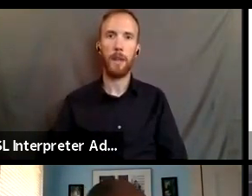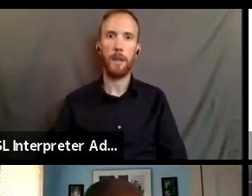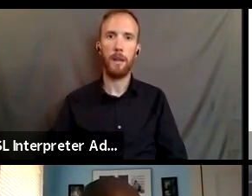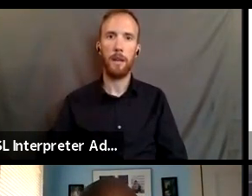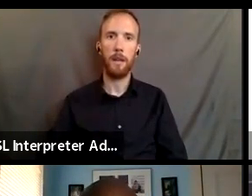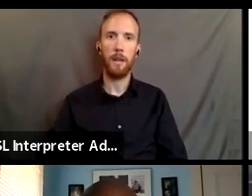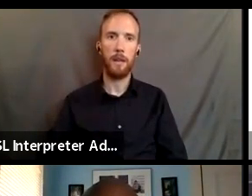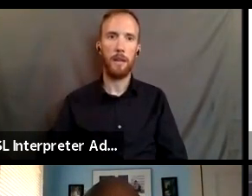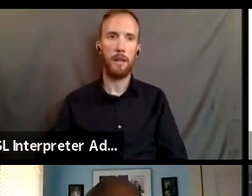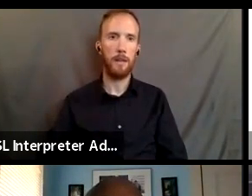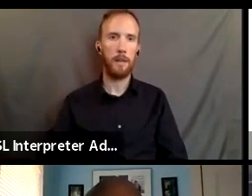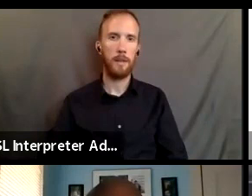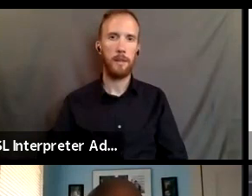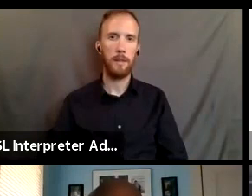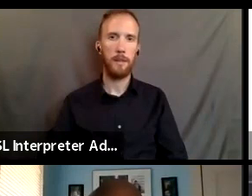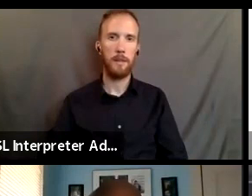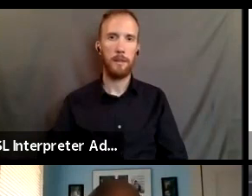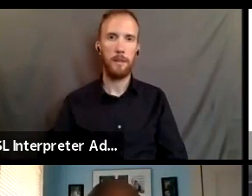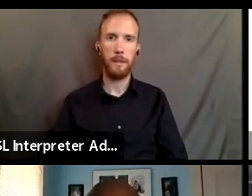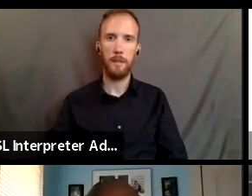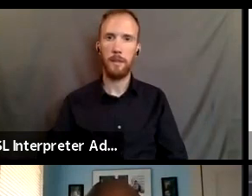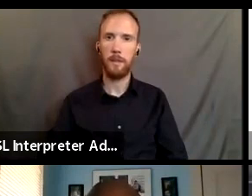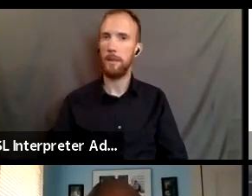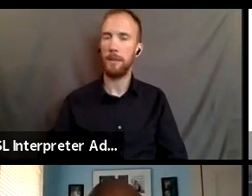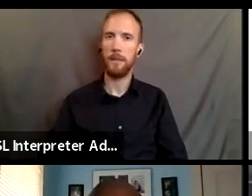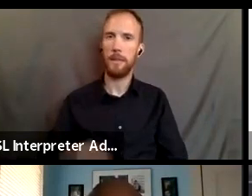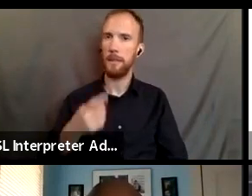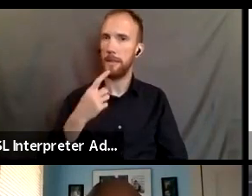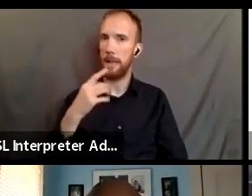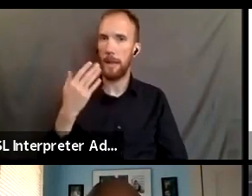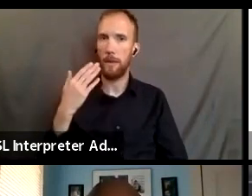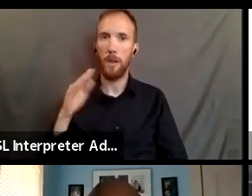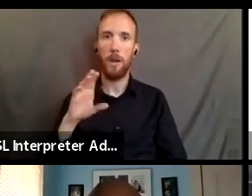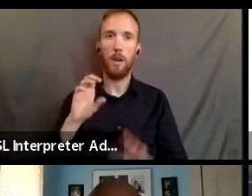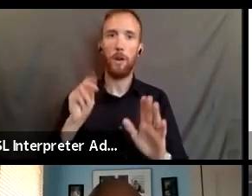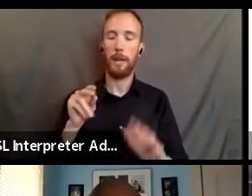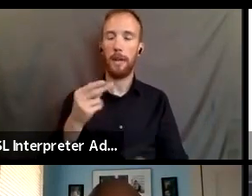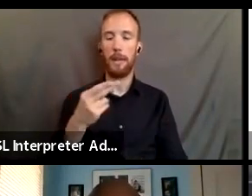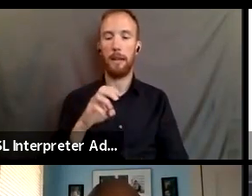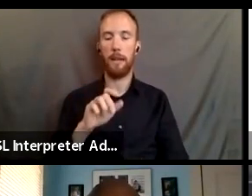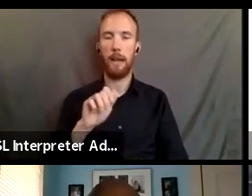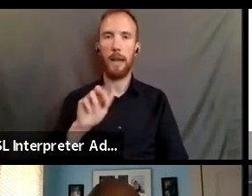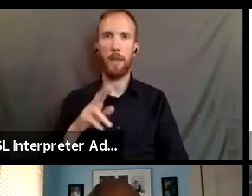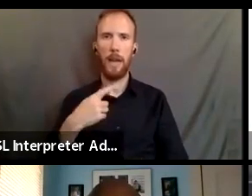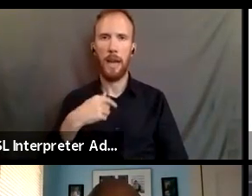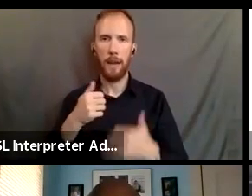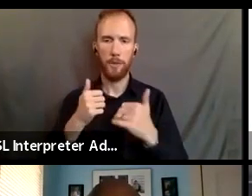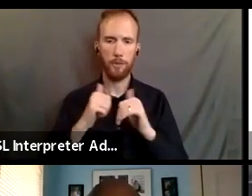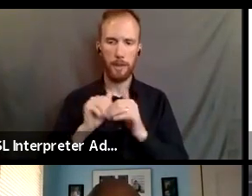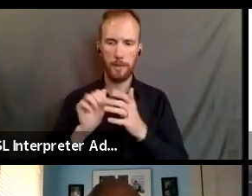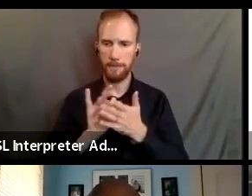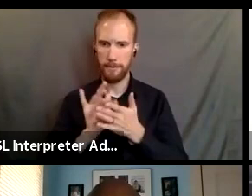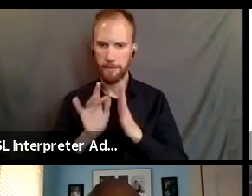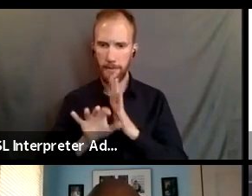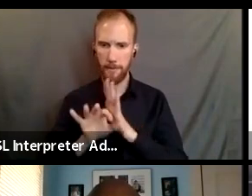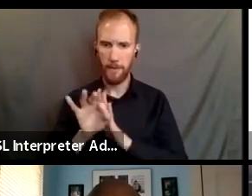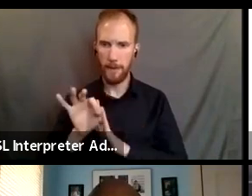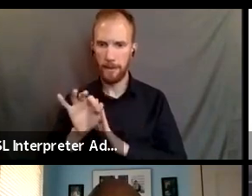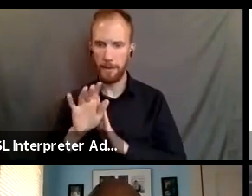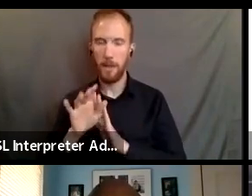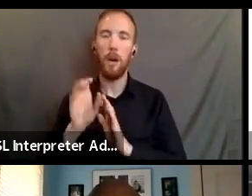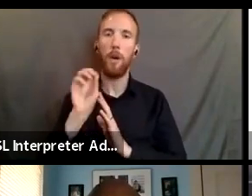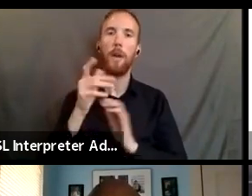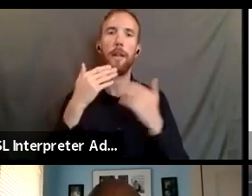i don't know if heather or okay go ahead sorry no certainly um so i was trying to get myself off now um so thank you for the question i